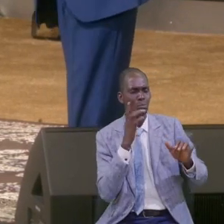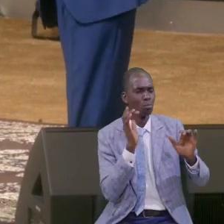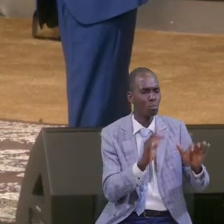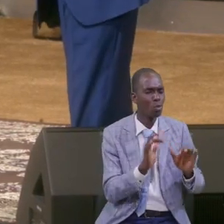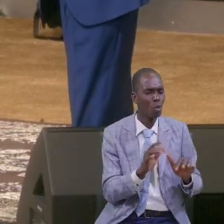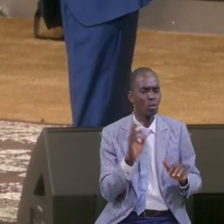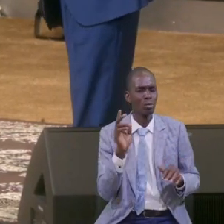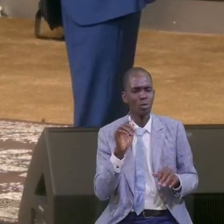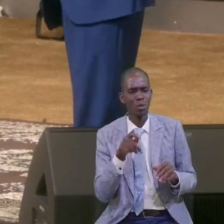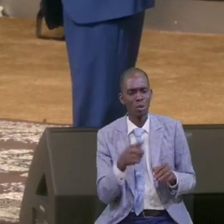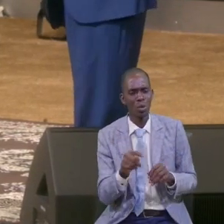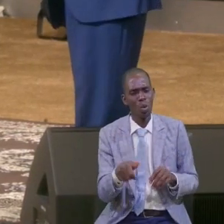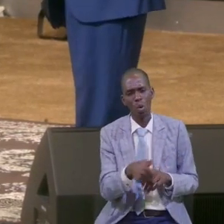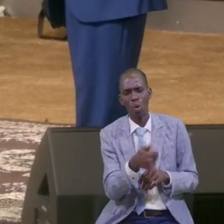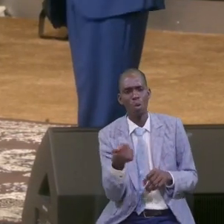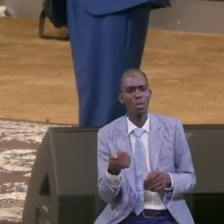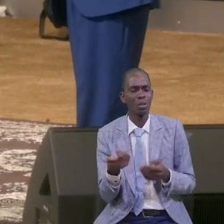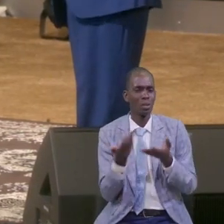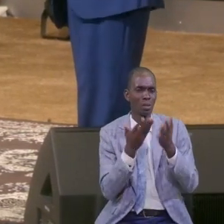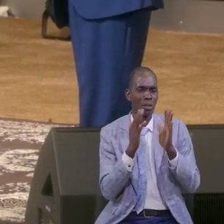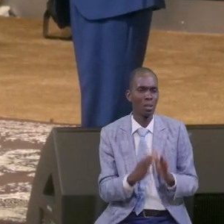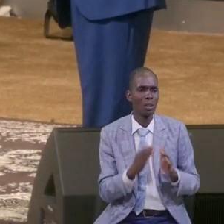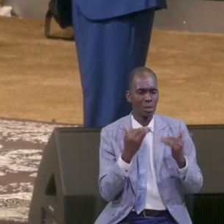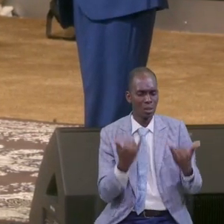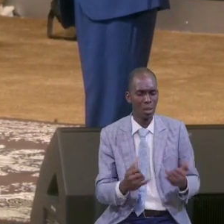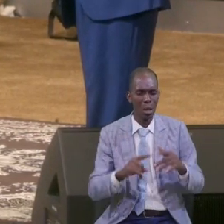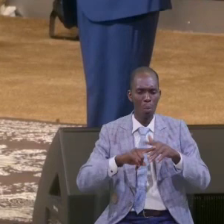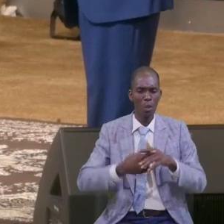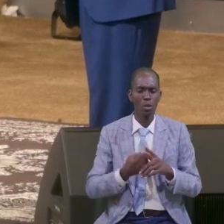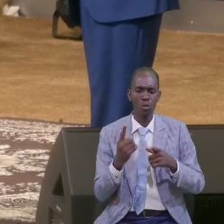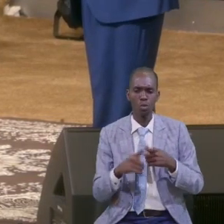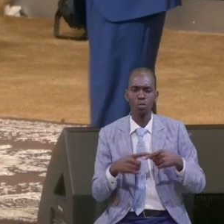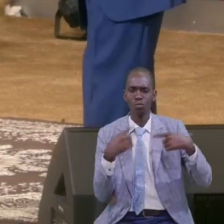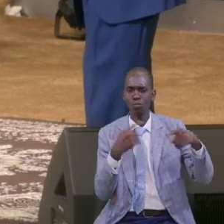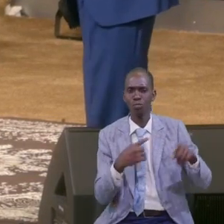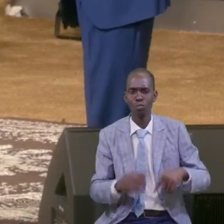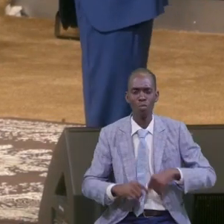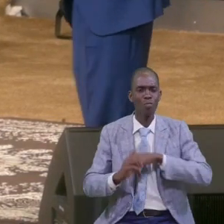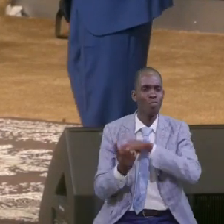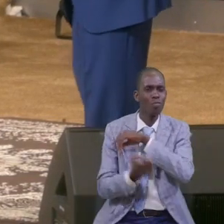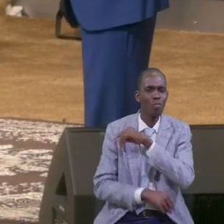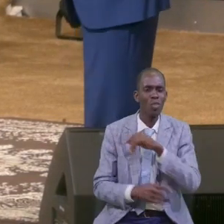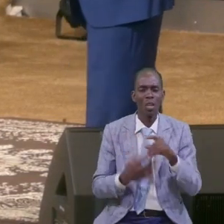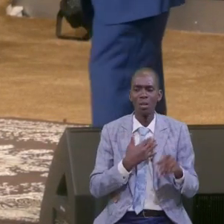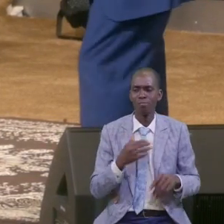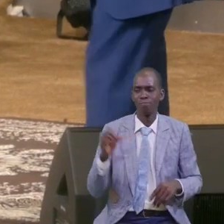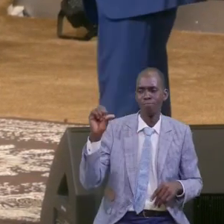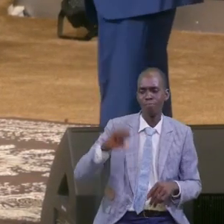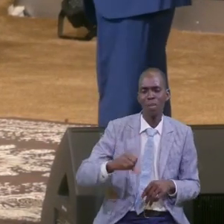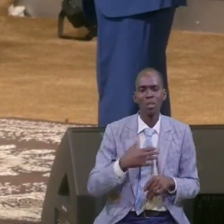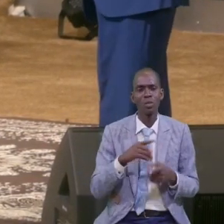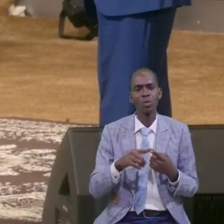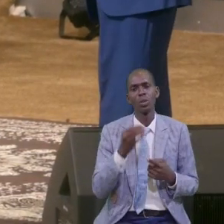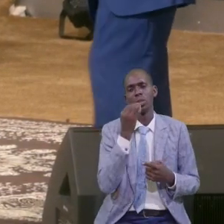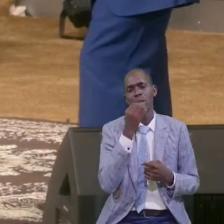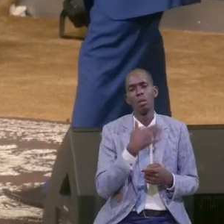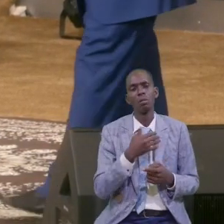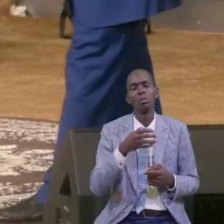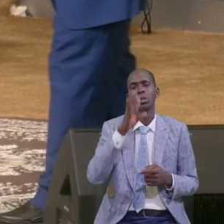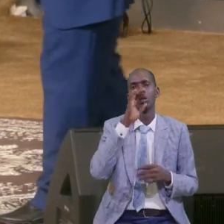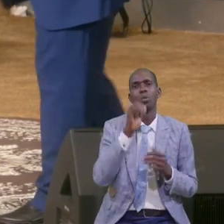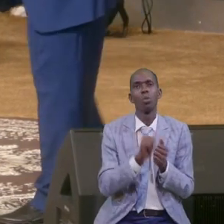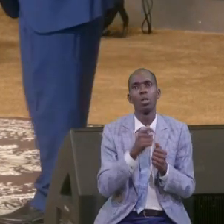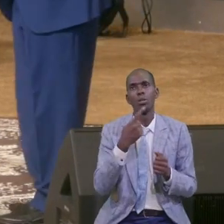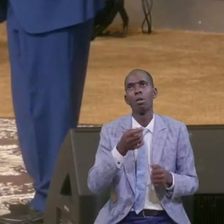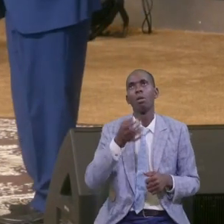He begins to strive to smite his fellow servants and to eat and drink with their